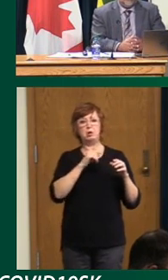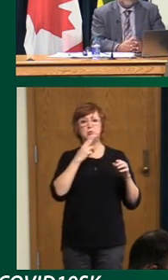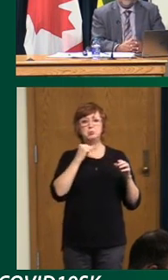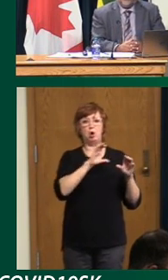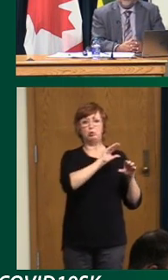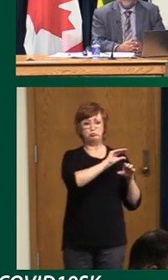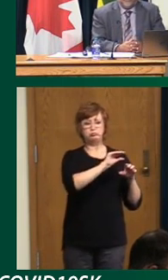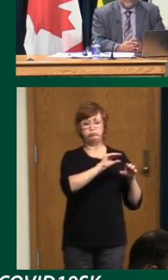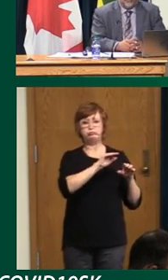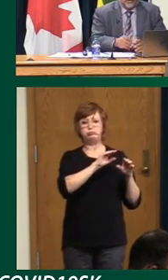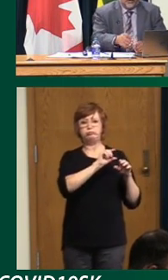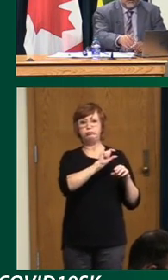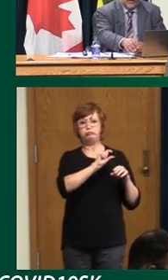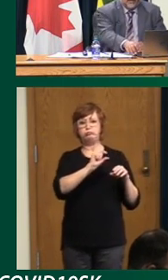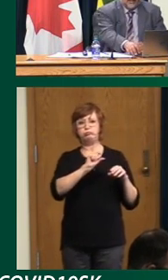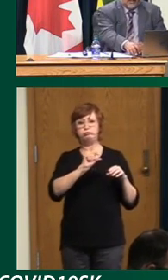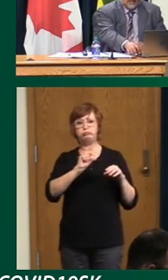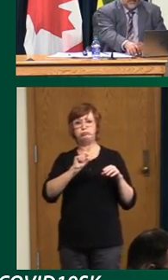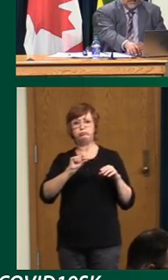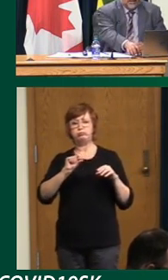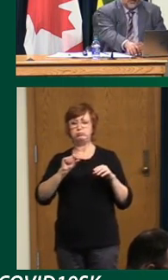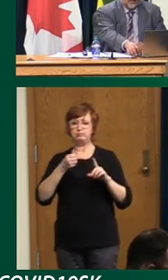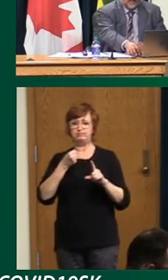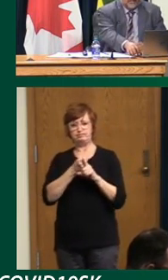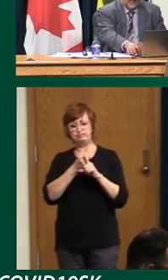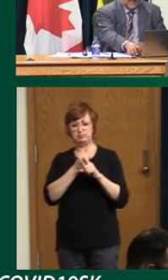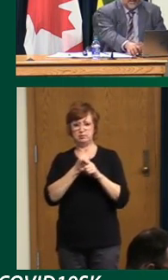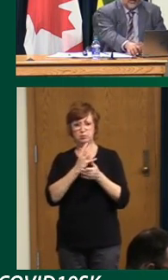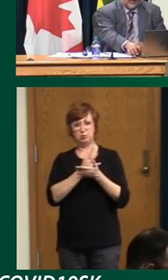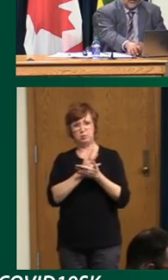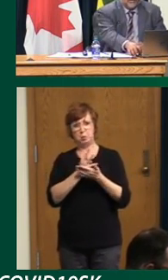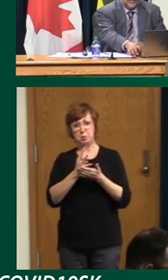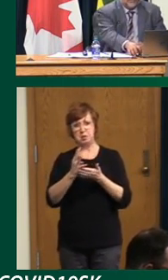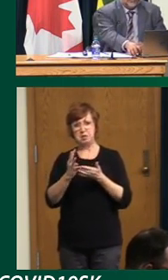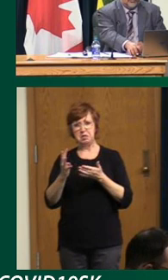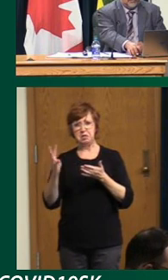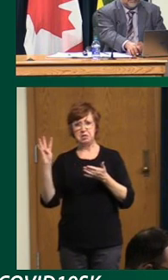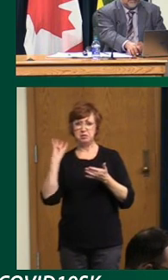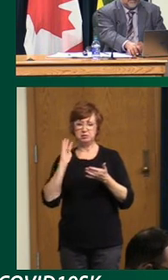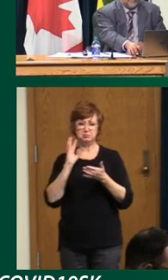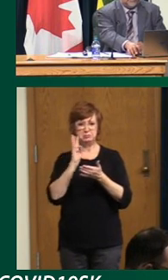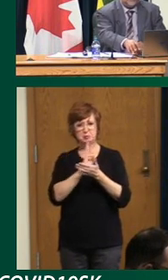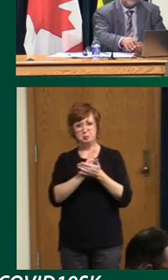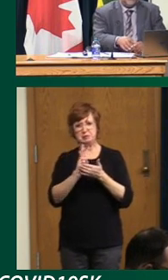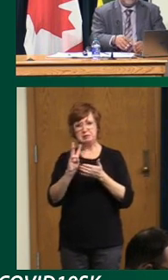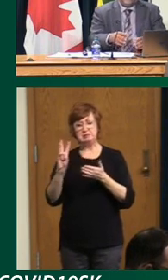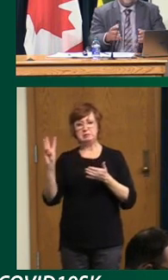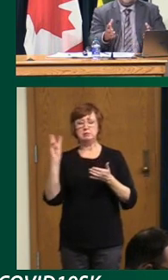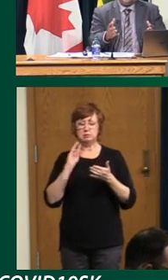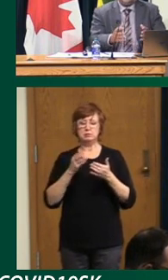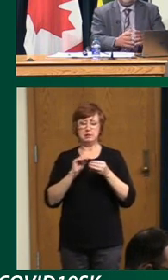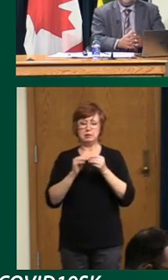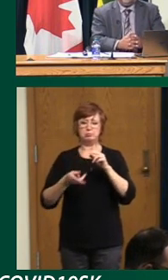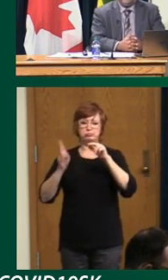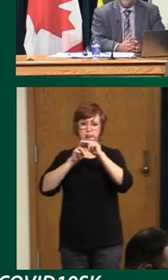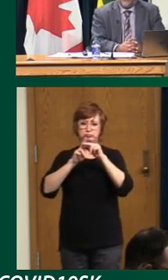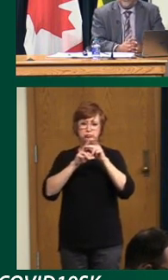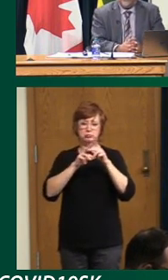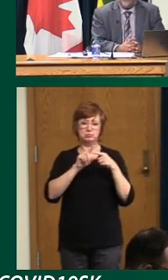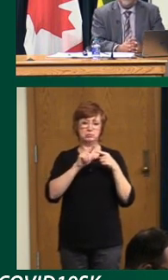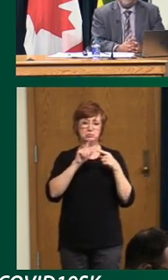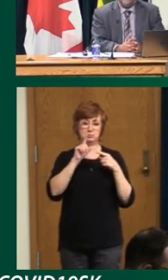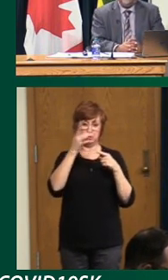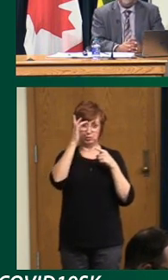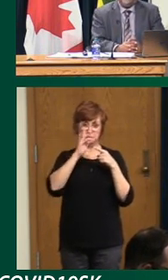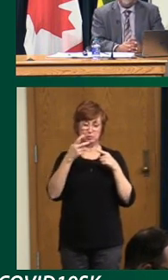last 2 to 3 weeks, our hospitalization numbers are going up, and unfortunately our ICU admissions and deaths, and hence, a